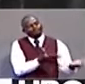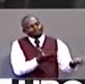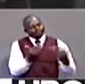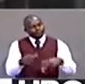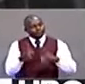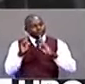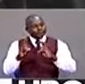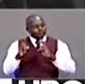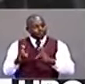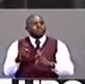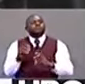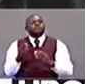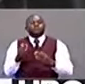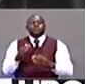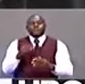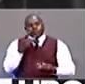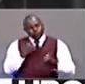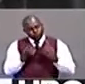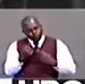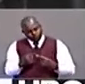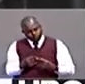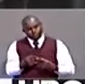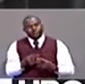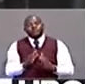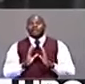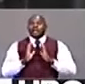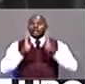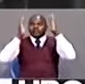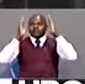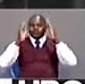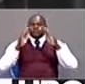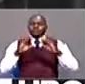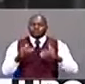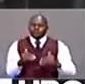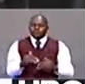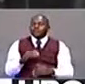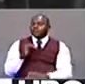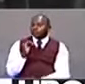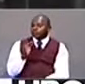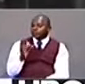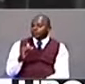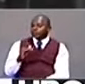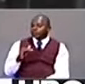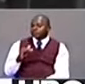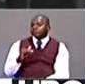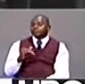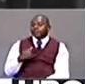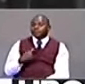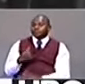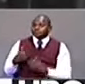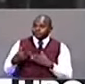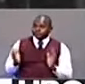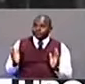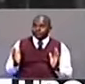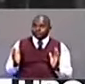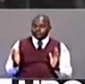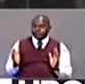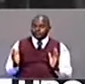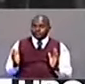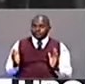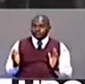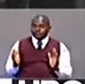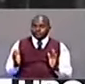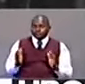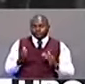motion to mourn the Archbishop. Right Honourable Speaker, I must confess that I was not